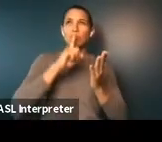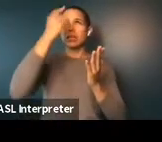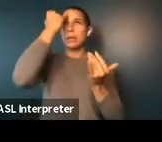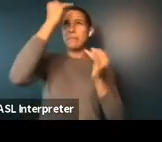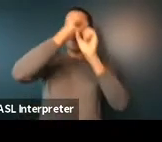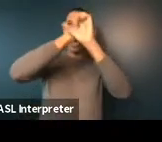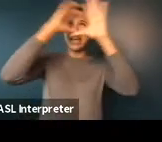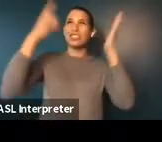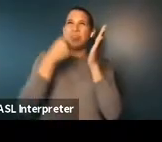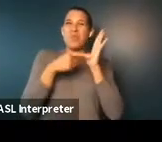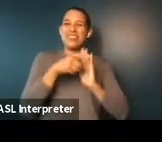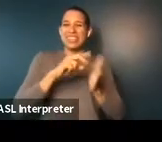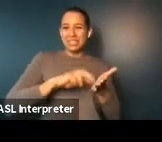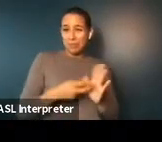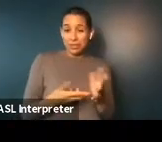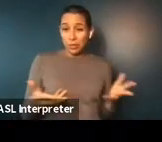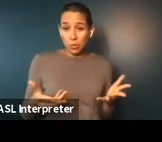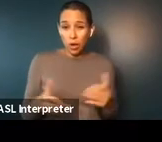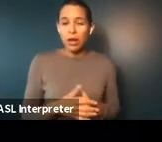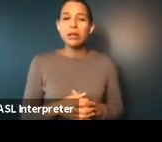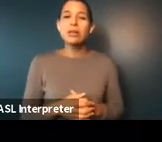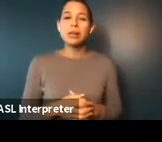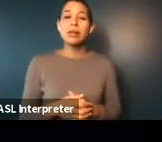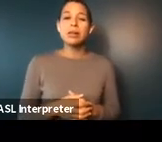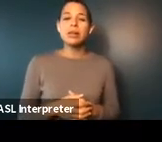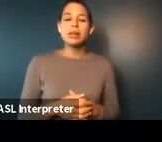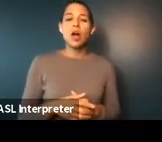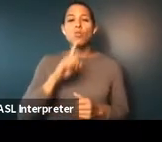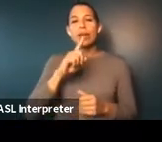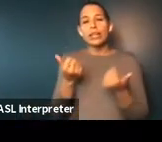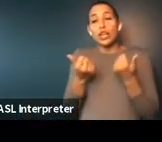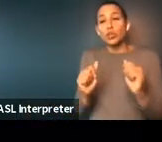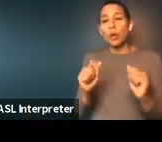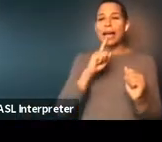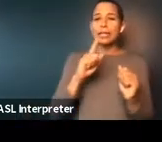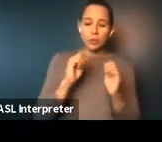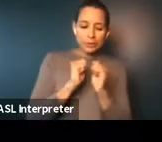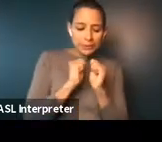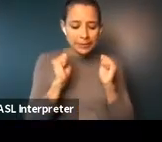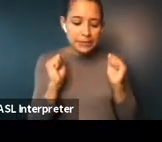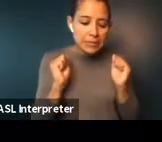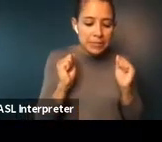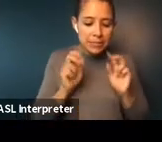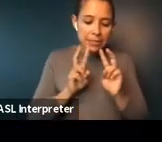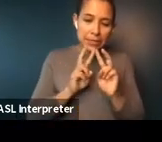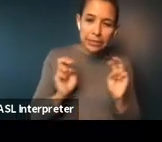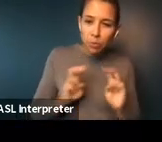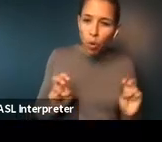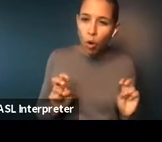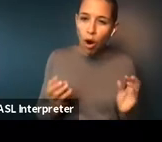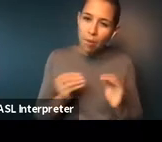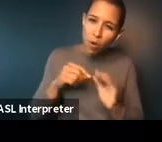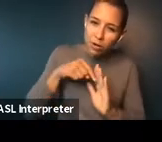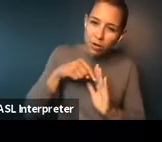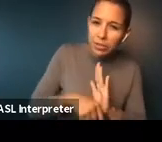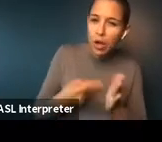is was about trying to look in between the cracks of, um, of what was happening in